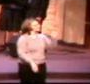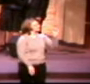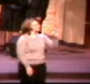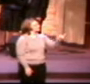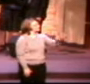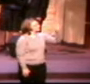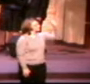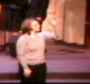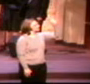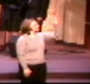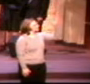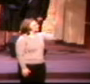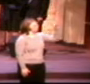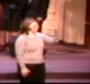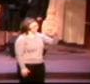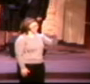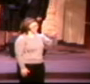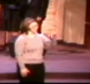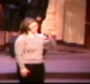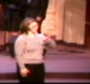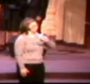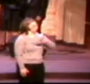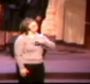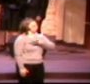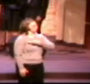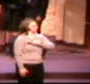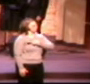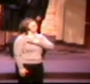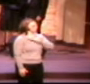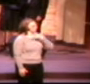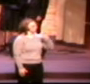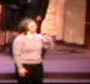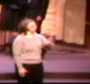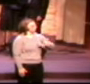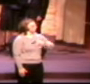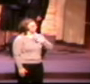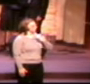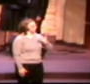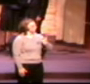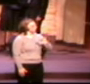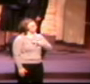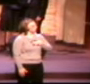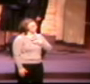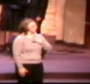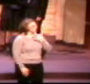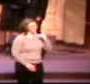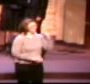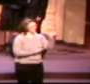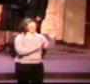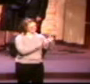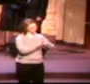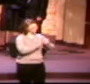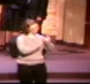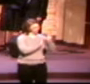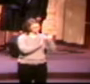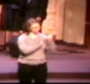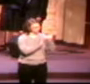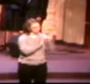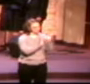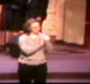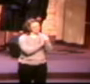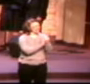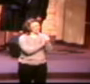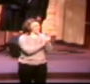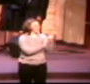precious deed that grace appeared.